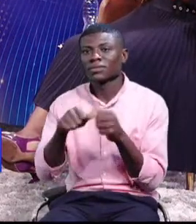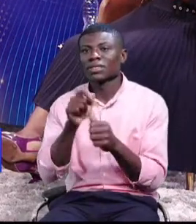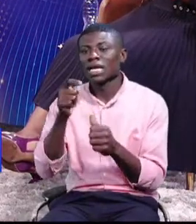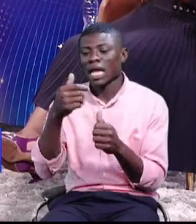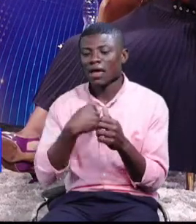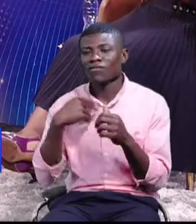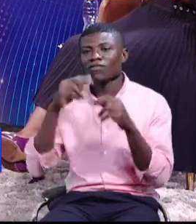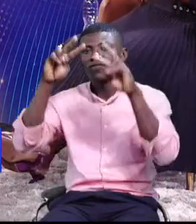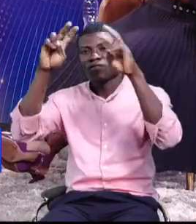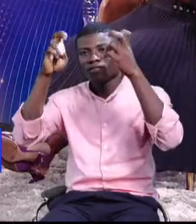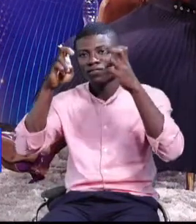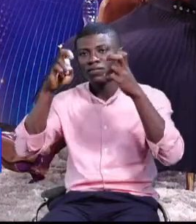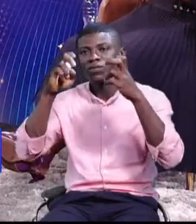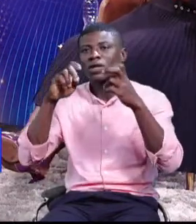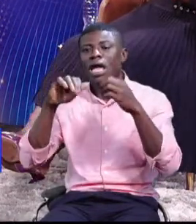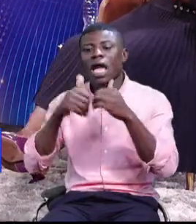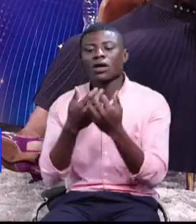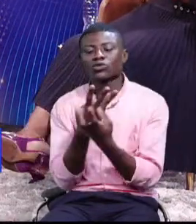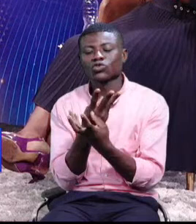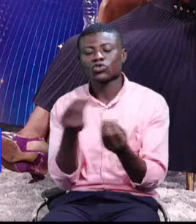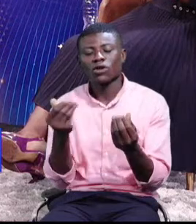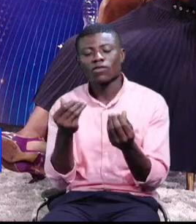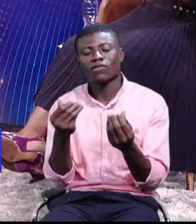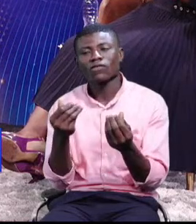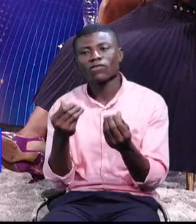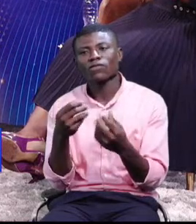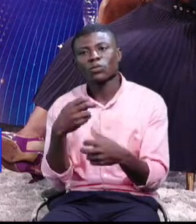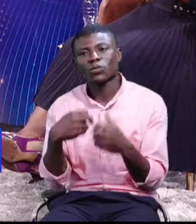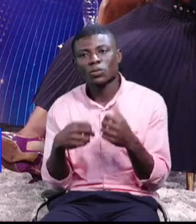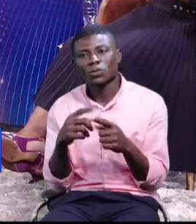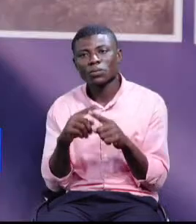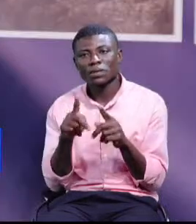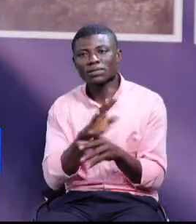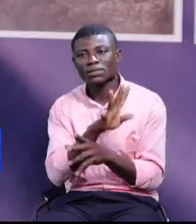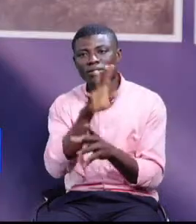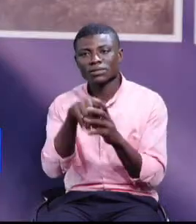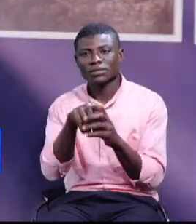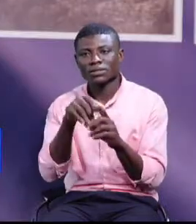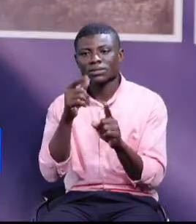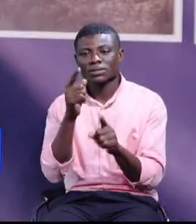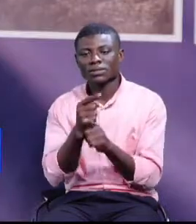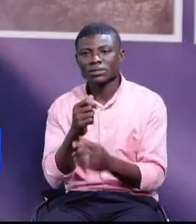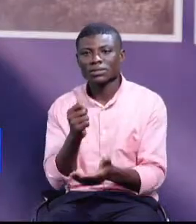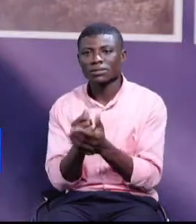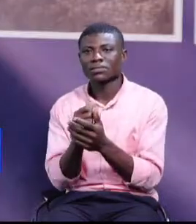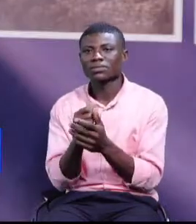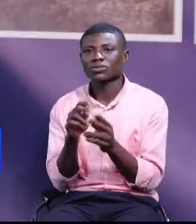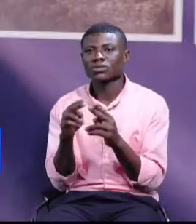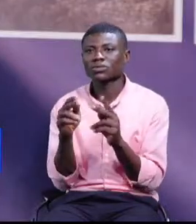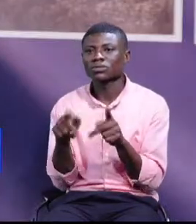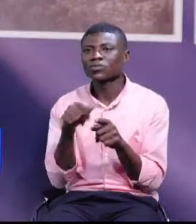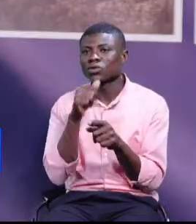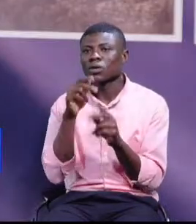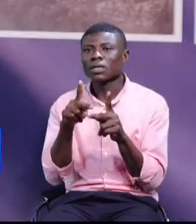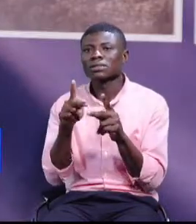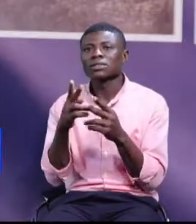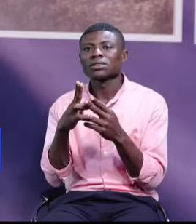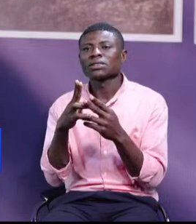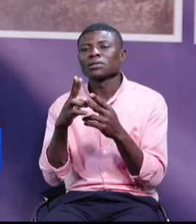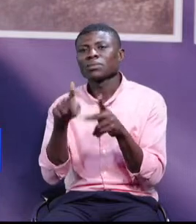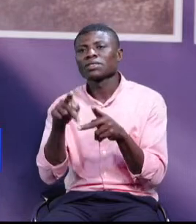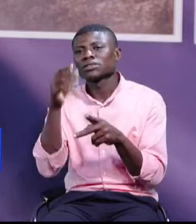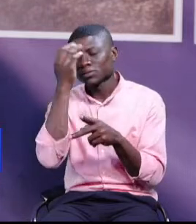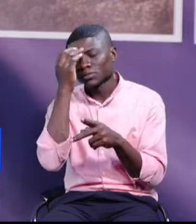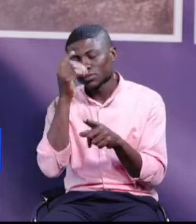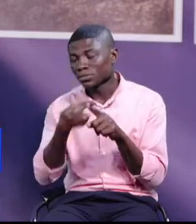an issue. So you should know the top man in there. The person involved in that issue can help resolve it. So may not even be the top man. Someone in